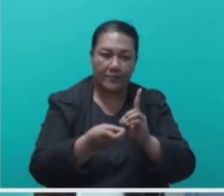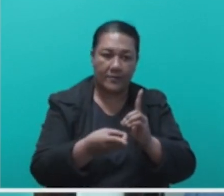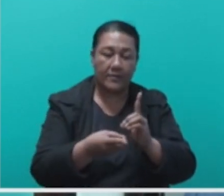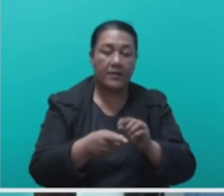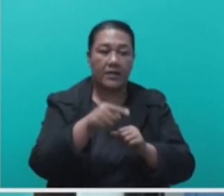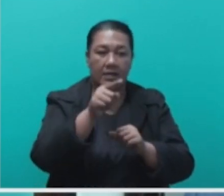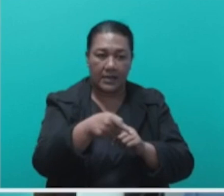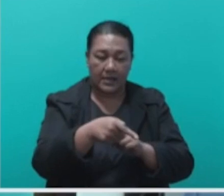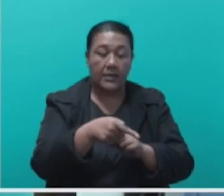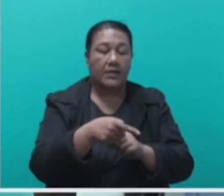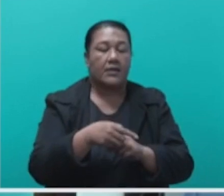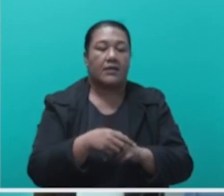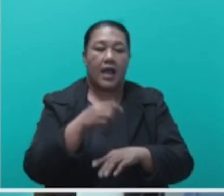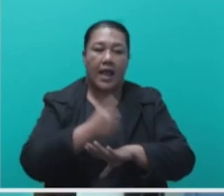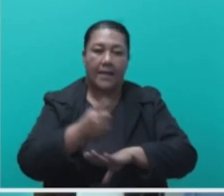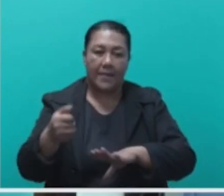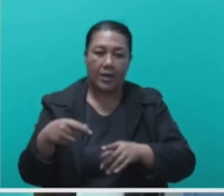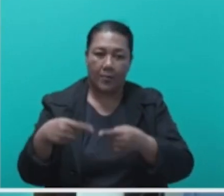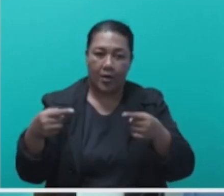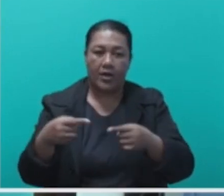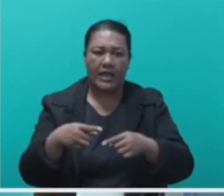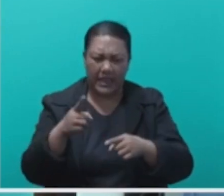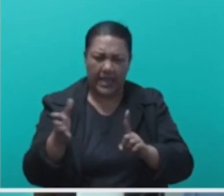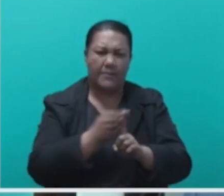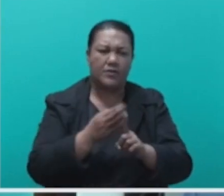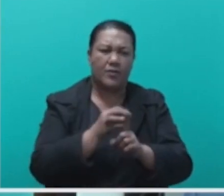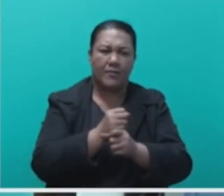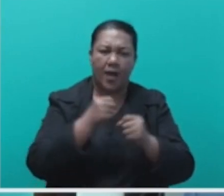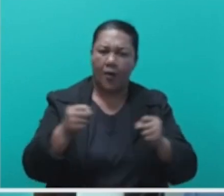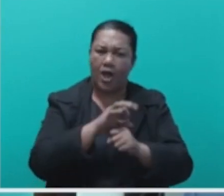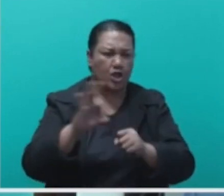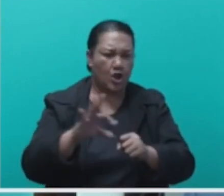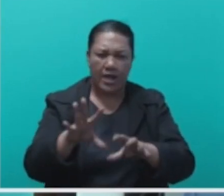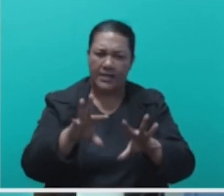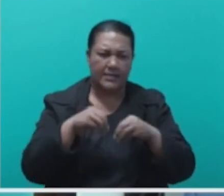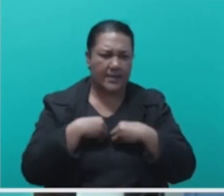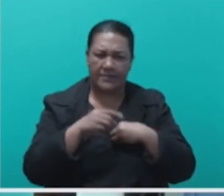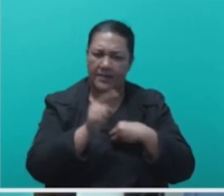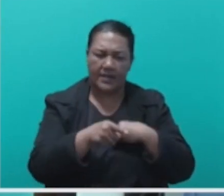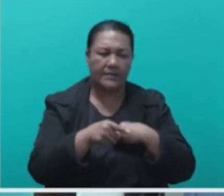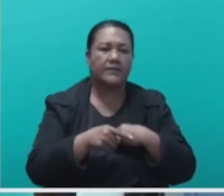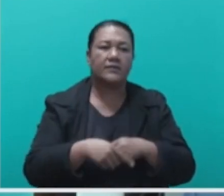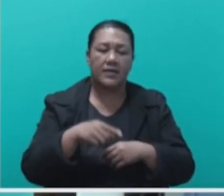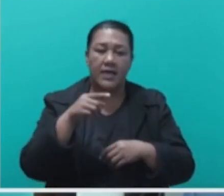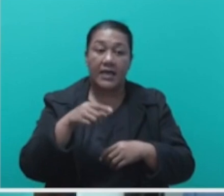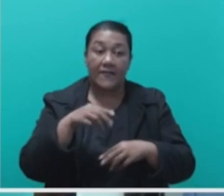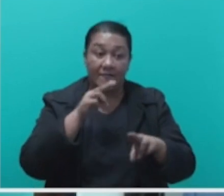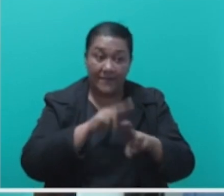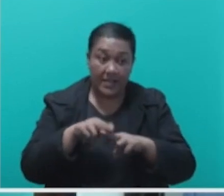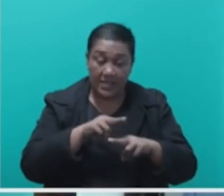opponents. That would be an abuse of power and unacceptable. Fiji is not a police